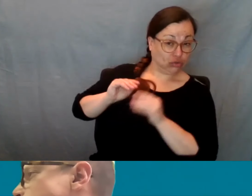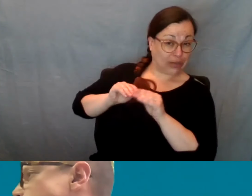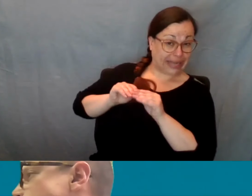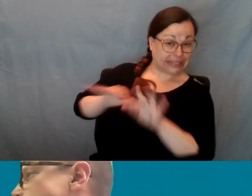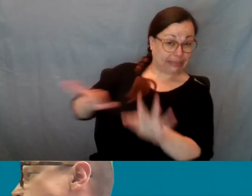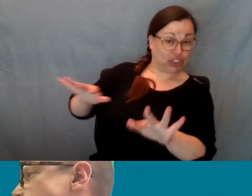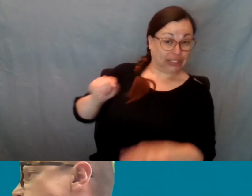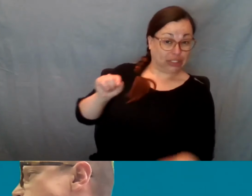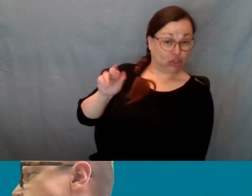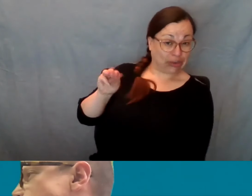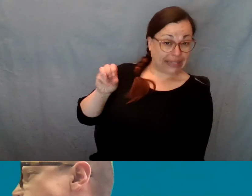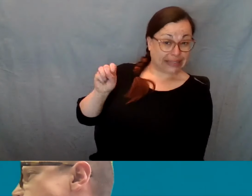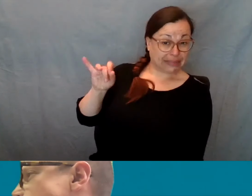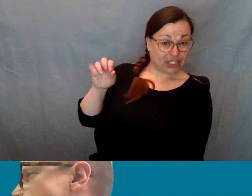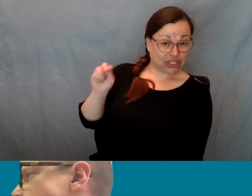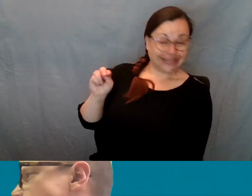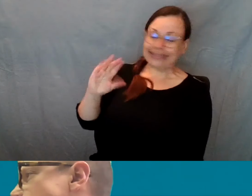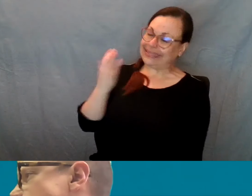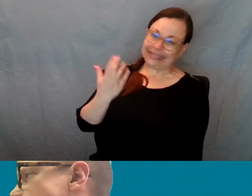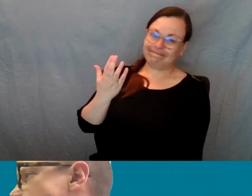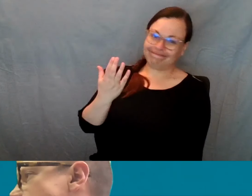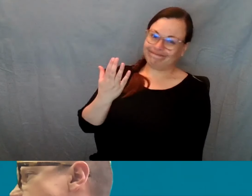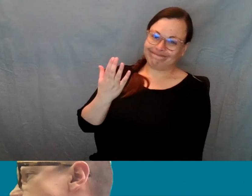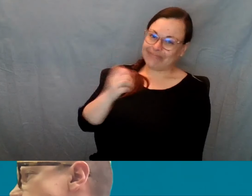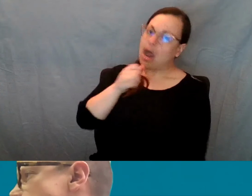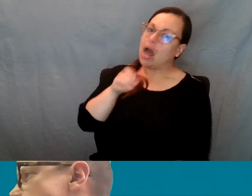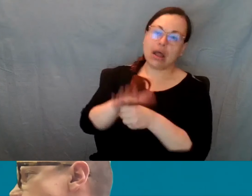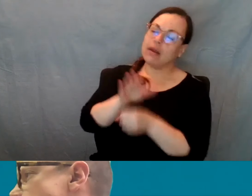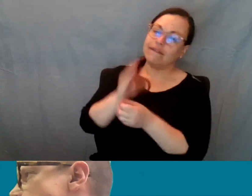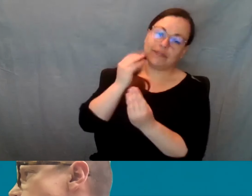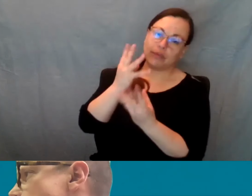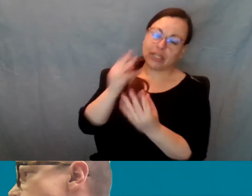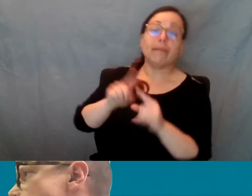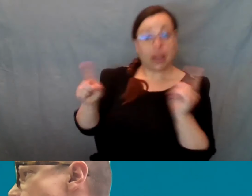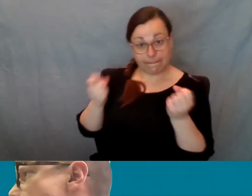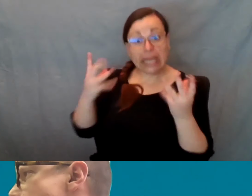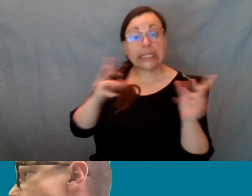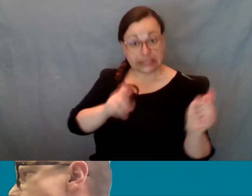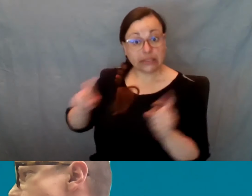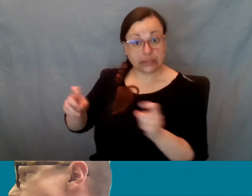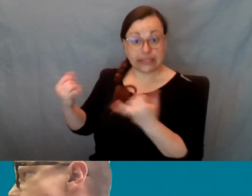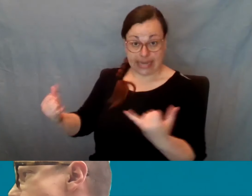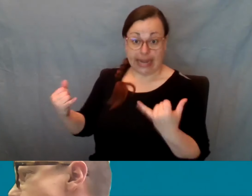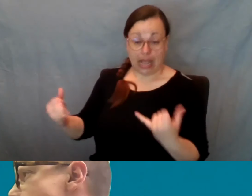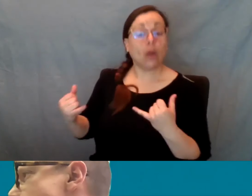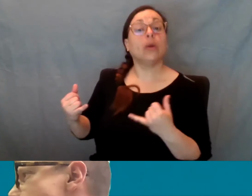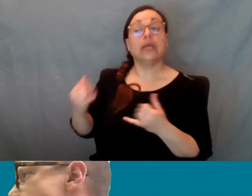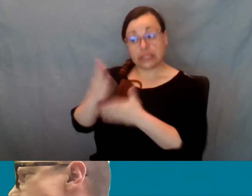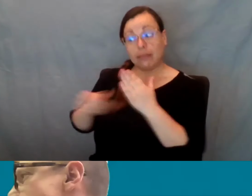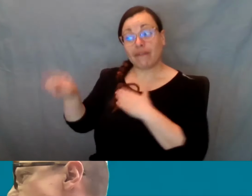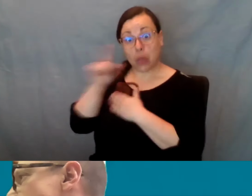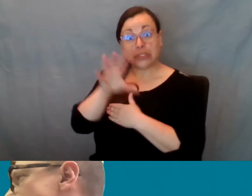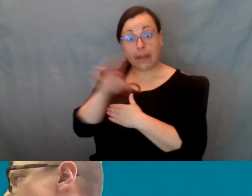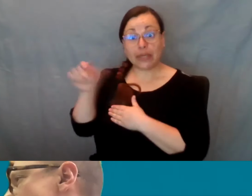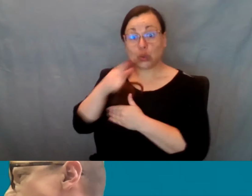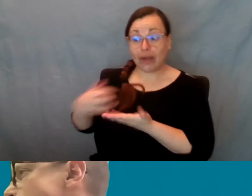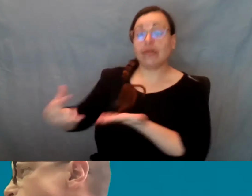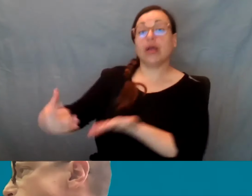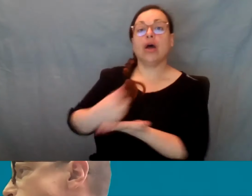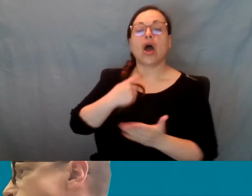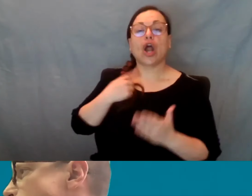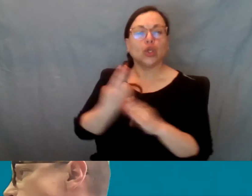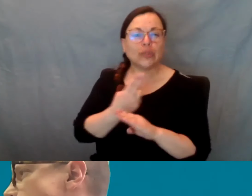now. Most of these vaccine developers have taken blood samples at different time points,